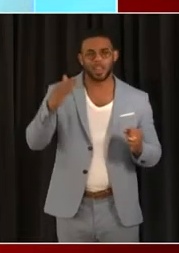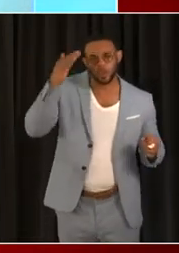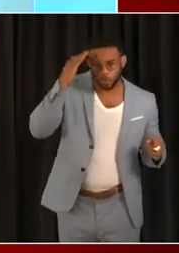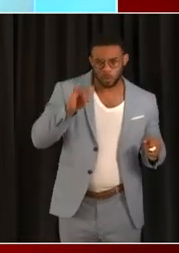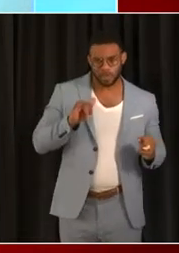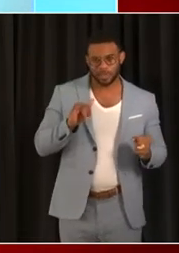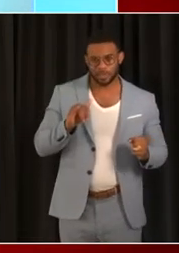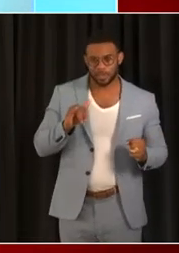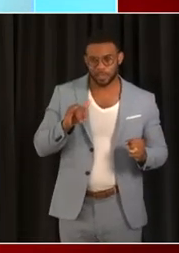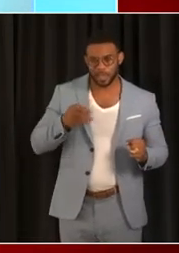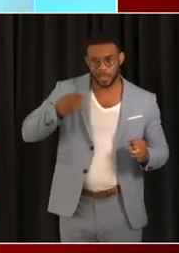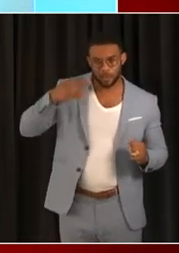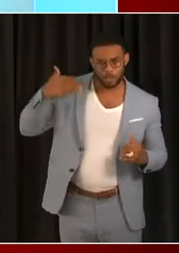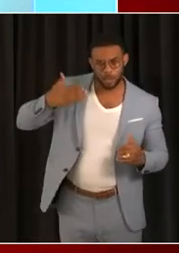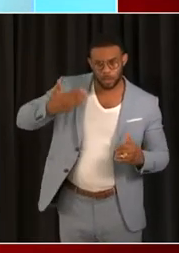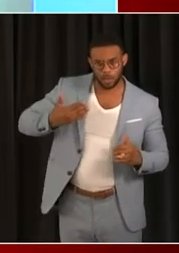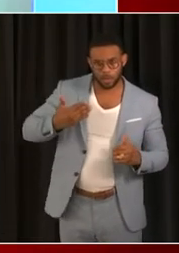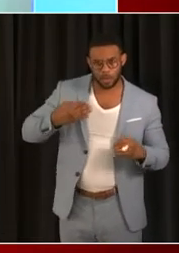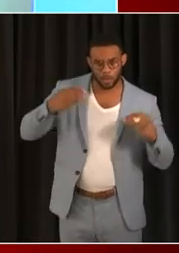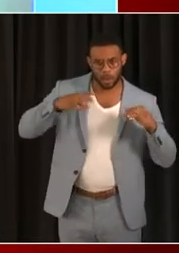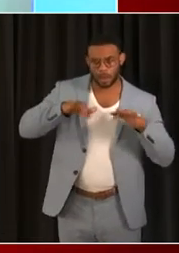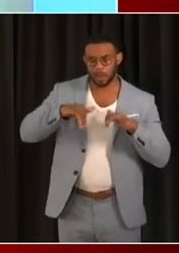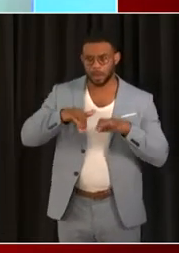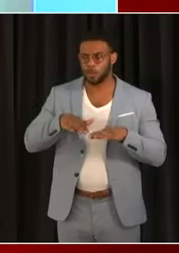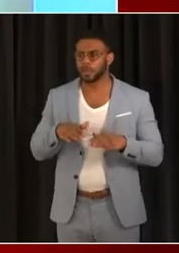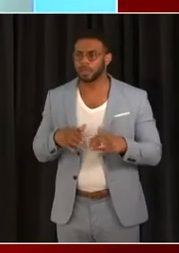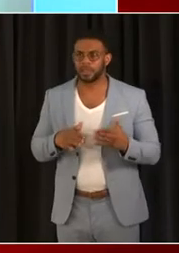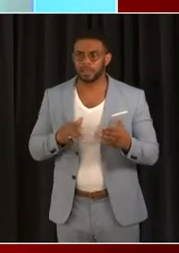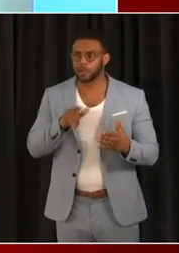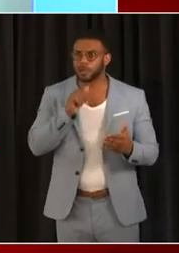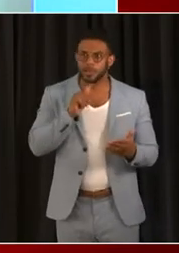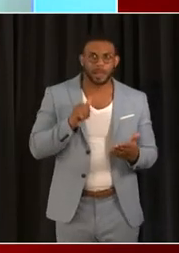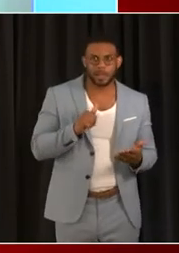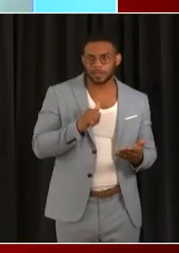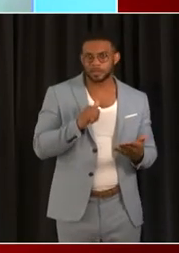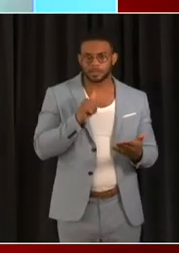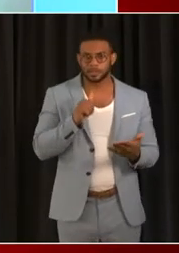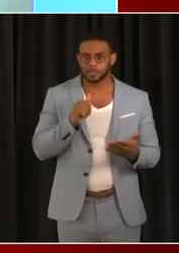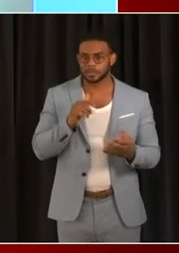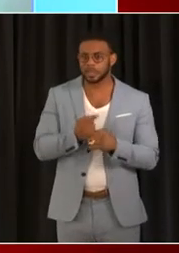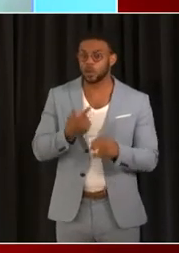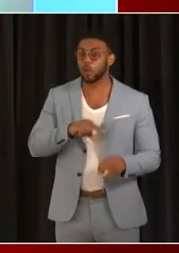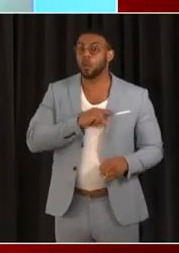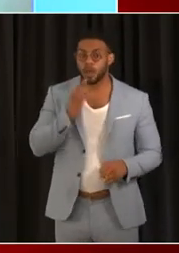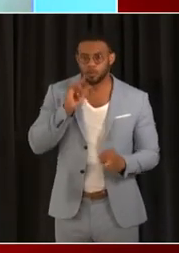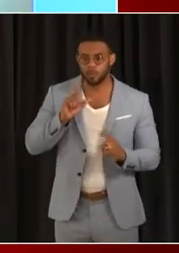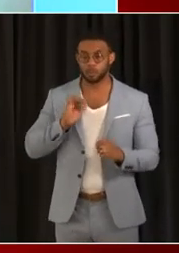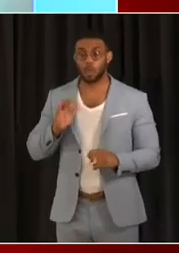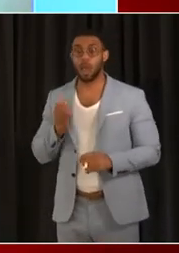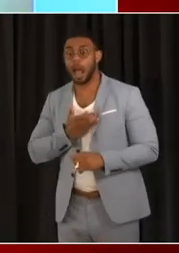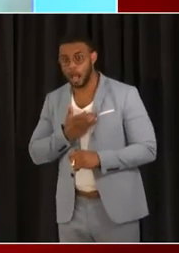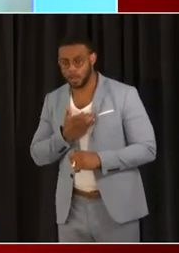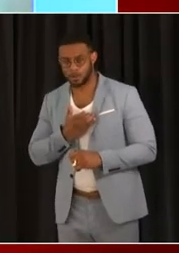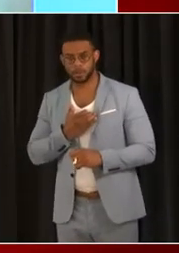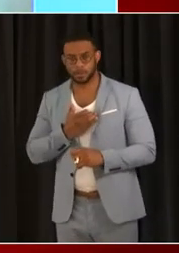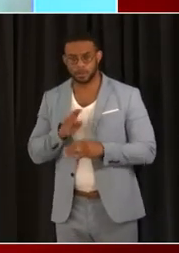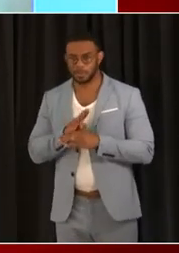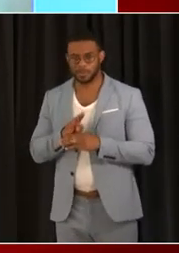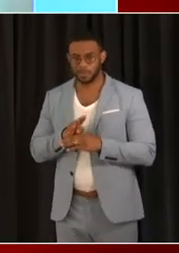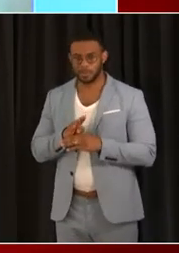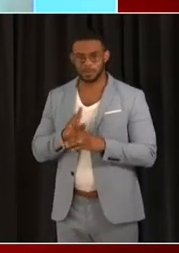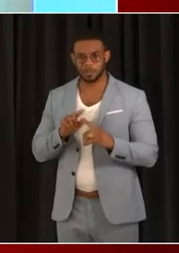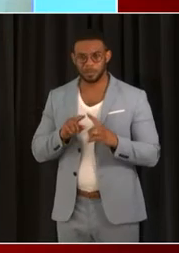knew that if you distort the market in a way where you're not going to quality, high-quality